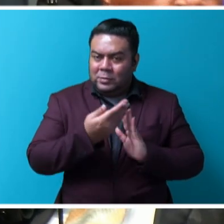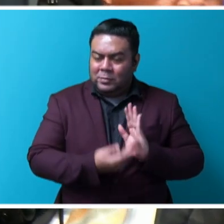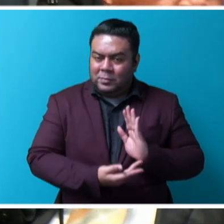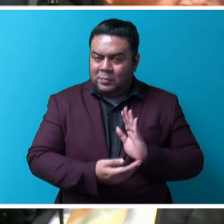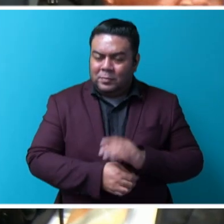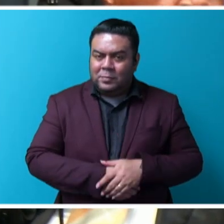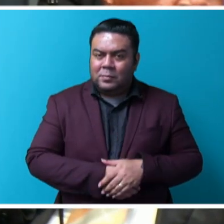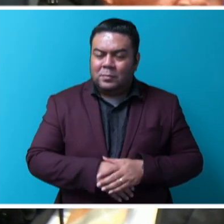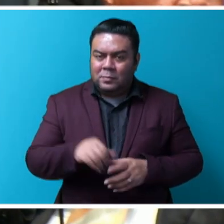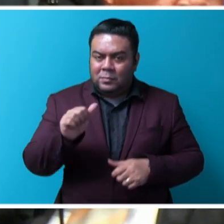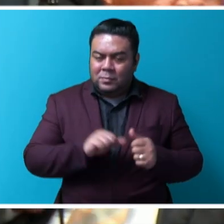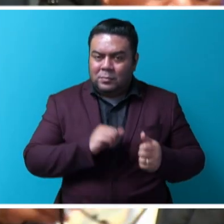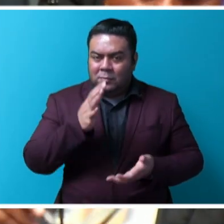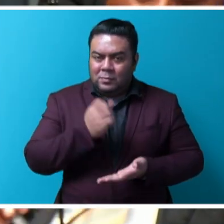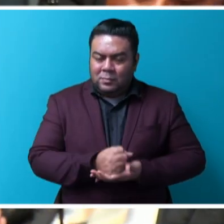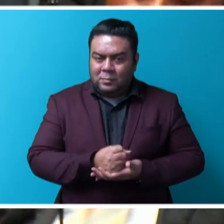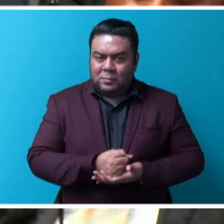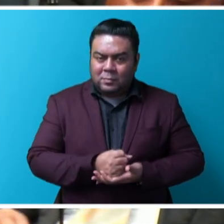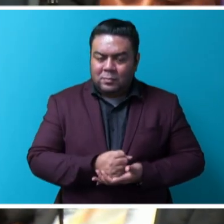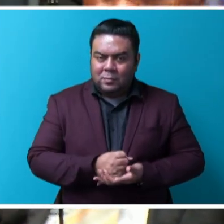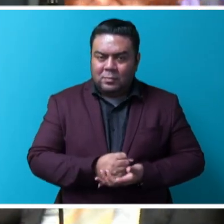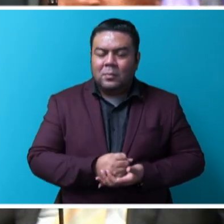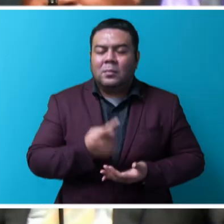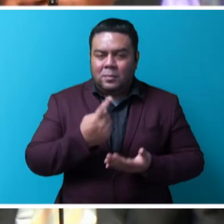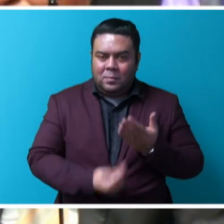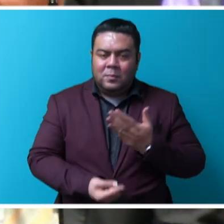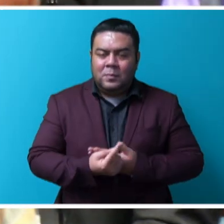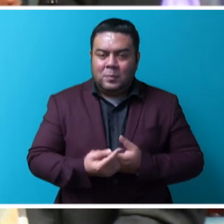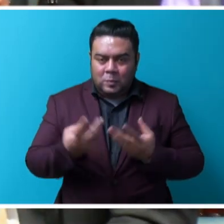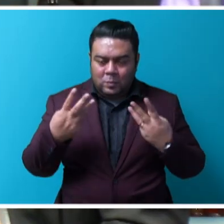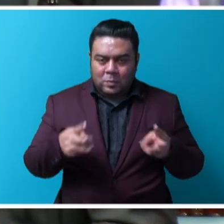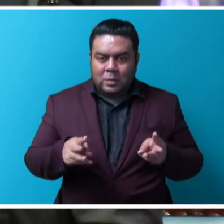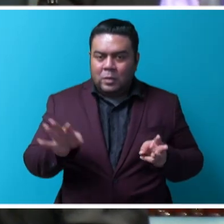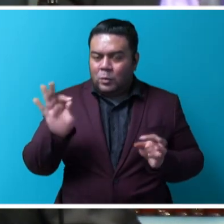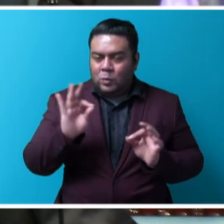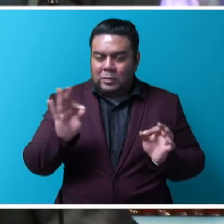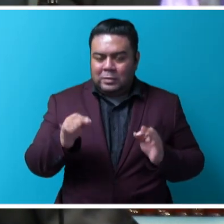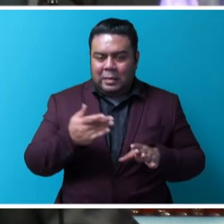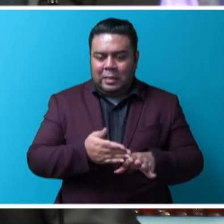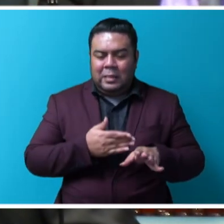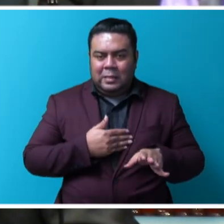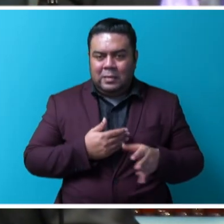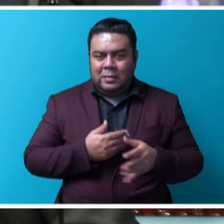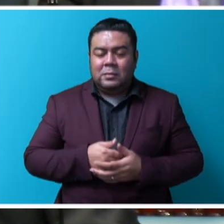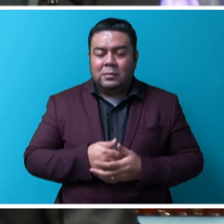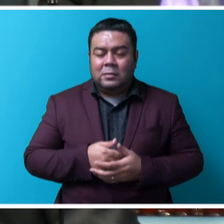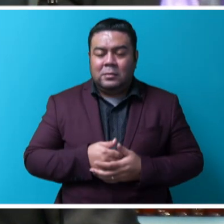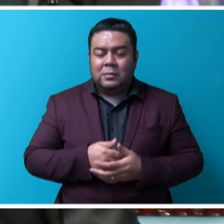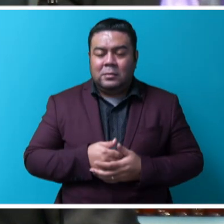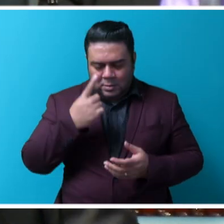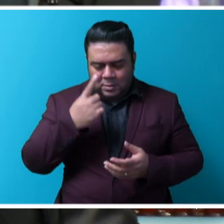Tourism, jobs, investment surging. And most importantly, families are feeling the impact with 250 million in VAT